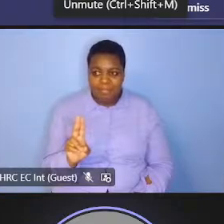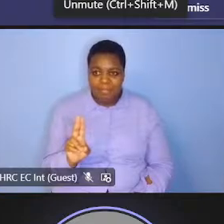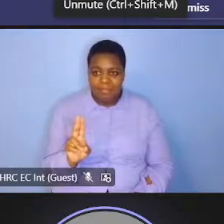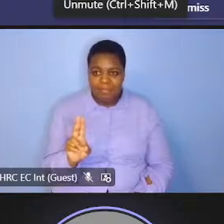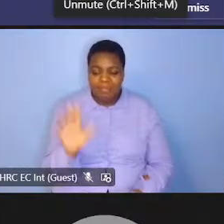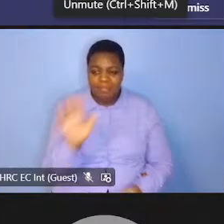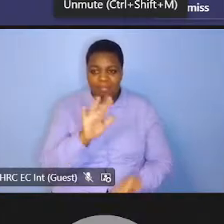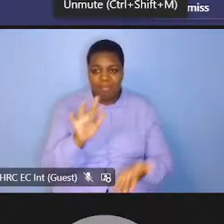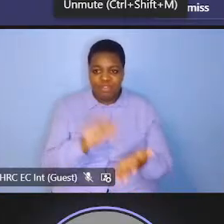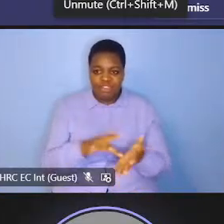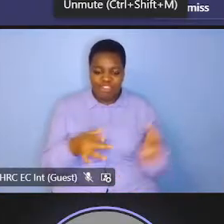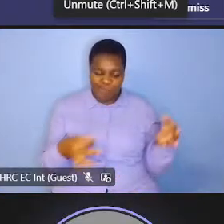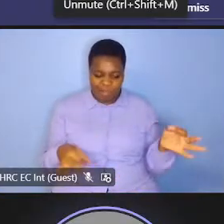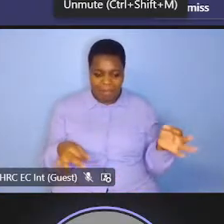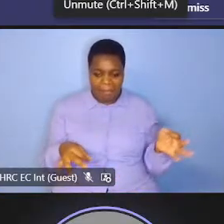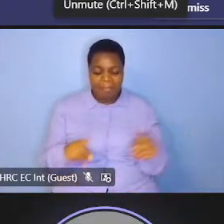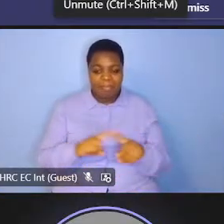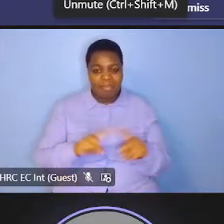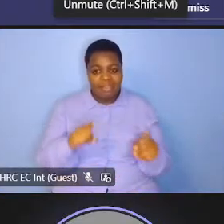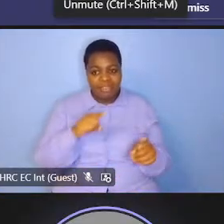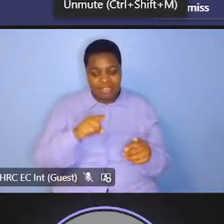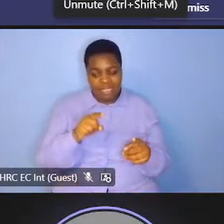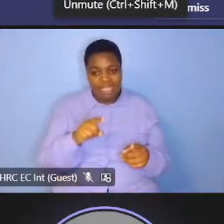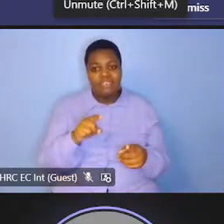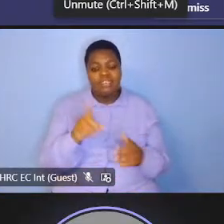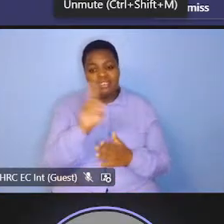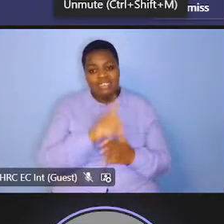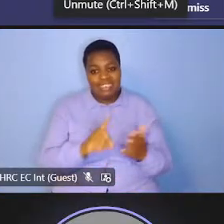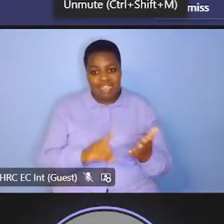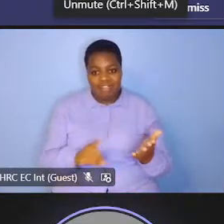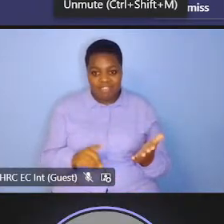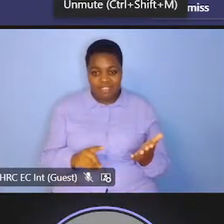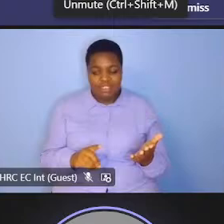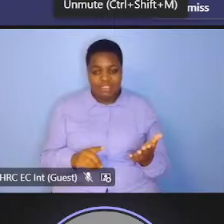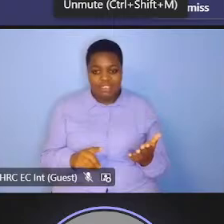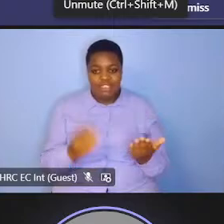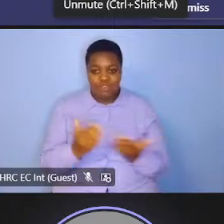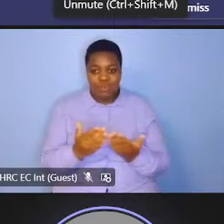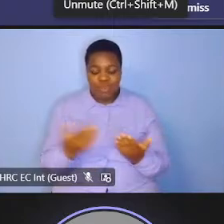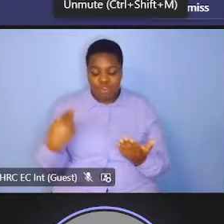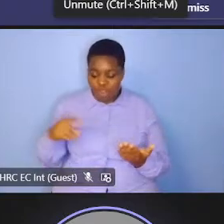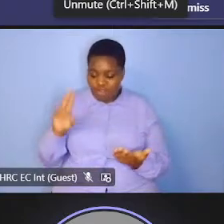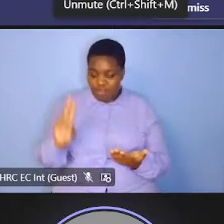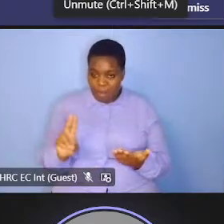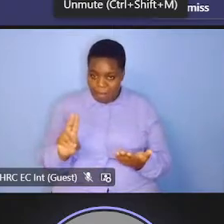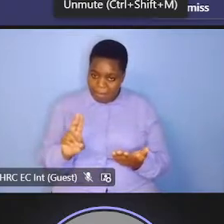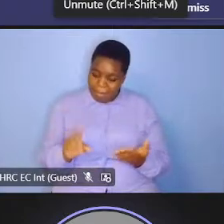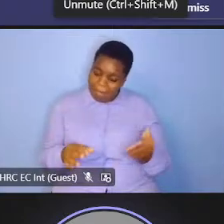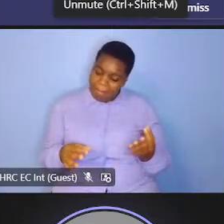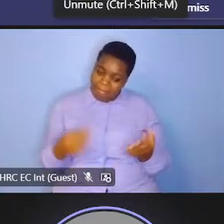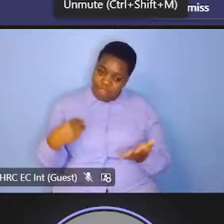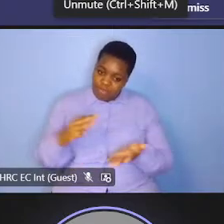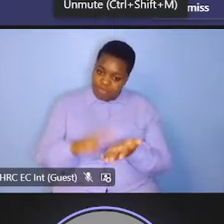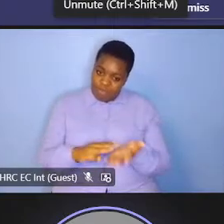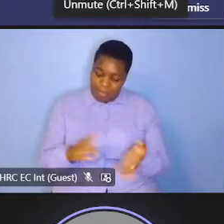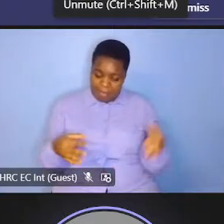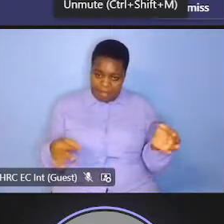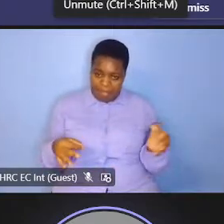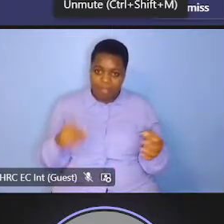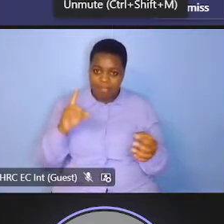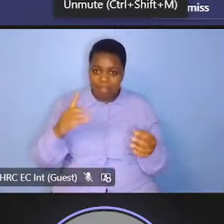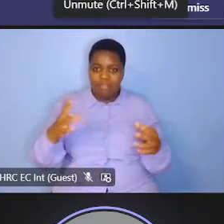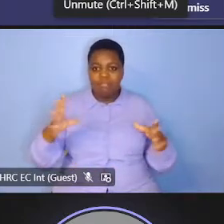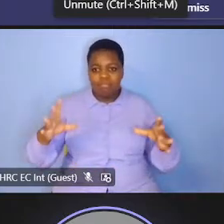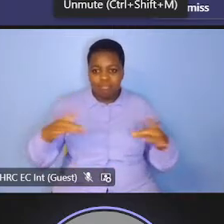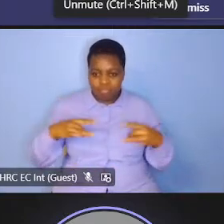position paper. But that draft school uniform position paper is still have to be adopted by